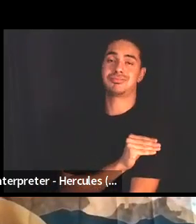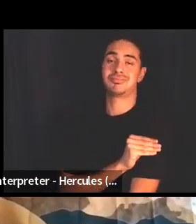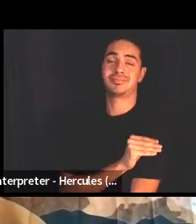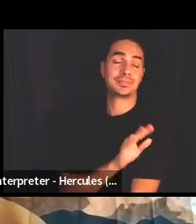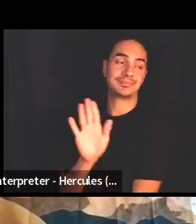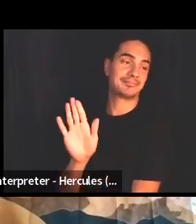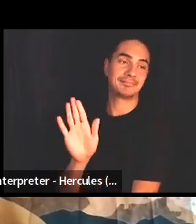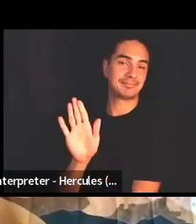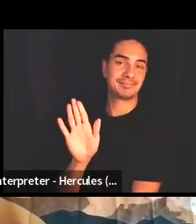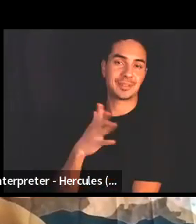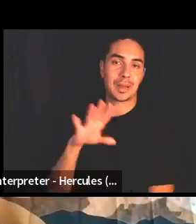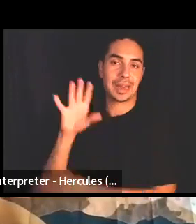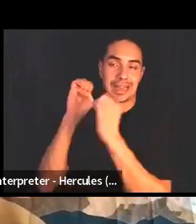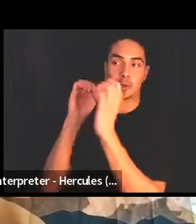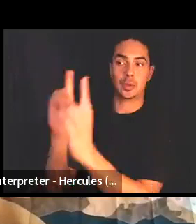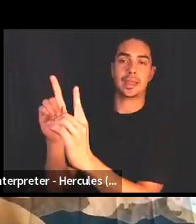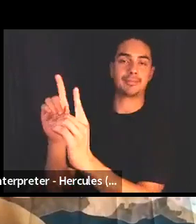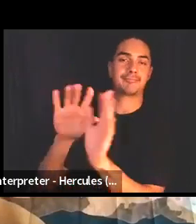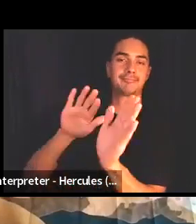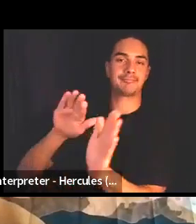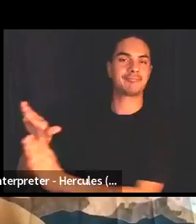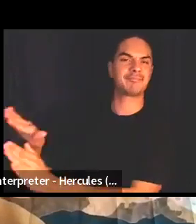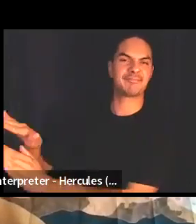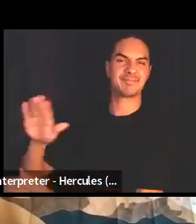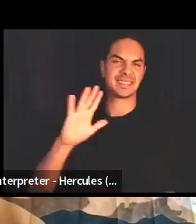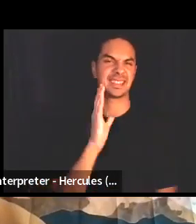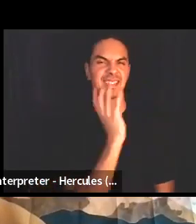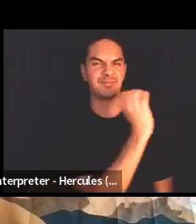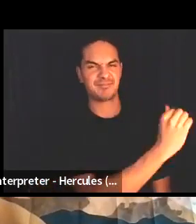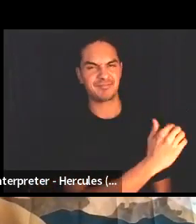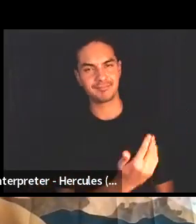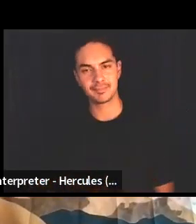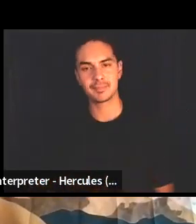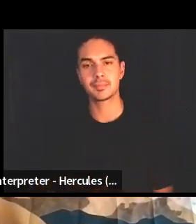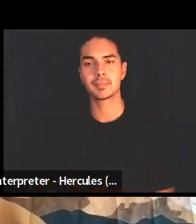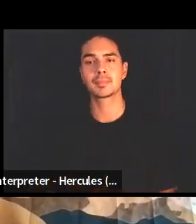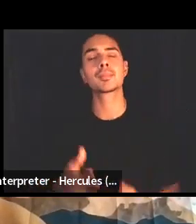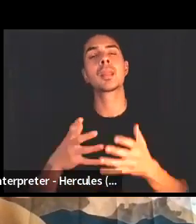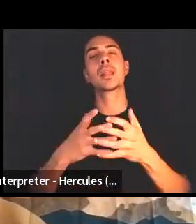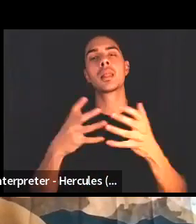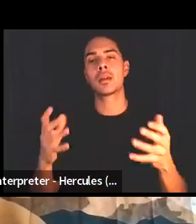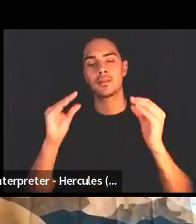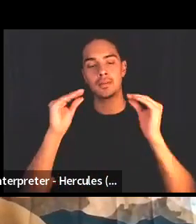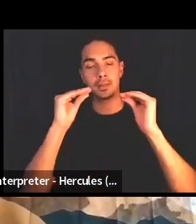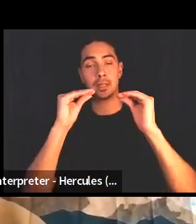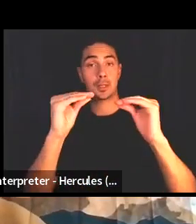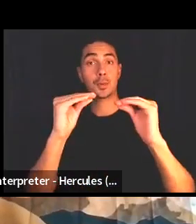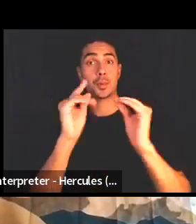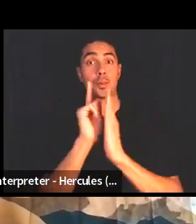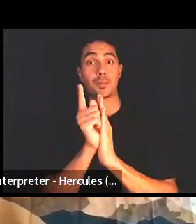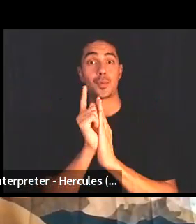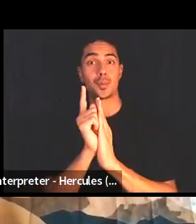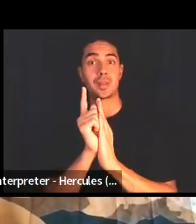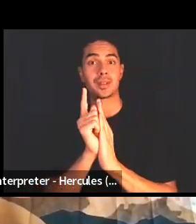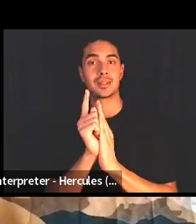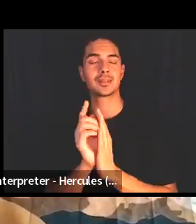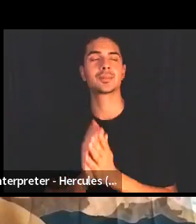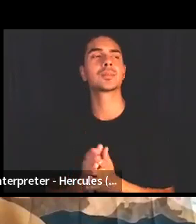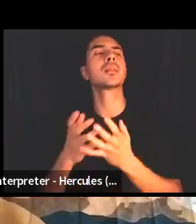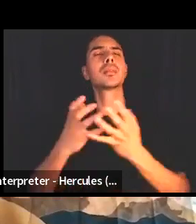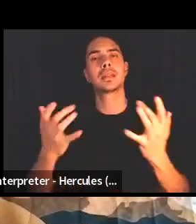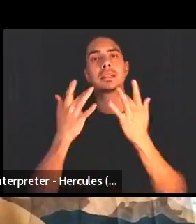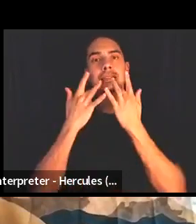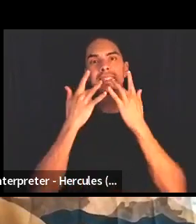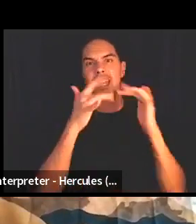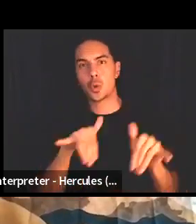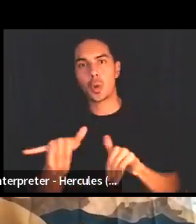to educate someone. But I think there's a lot of teachable moments. And I think there's a lot of stereotypes about who we